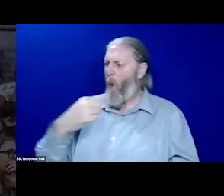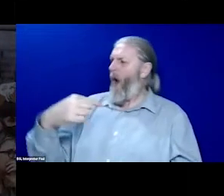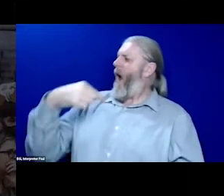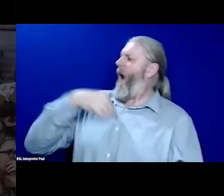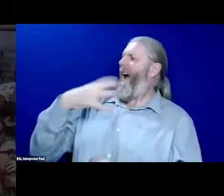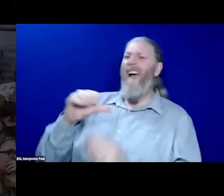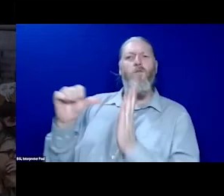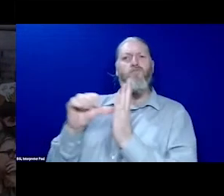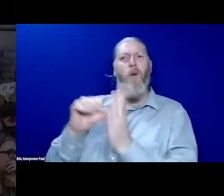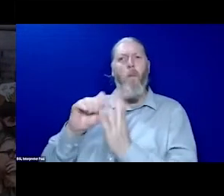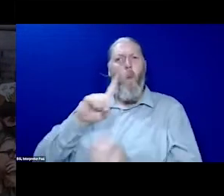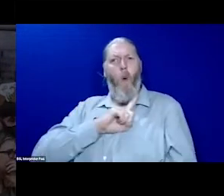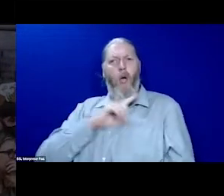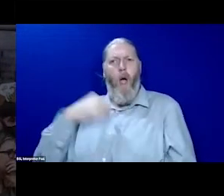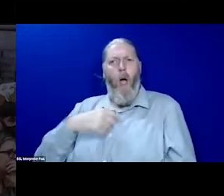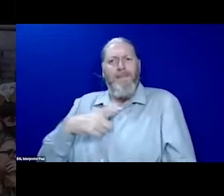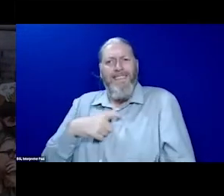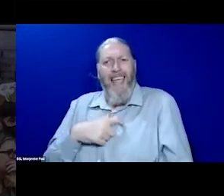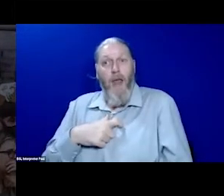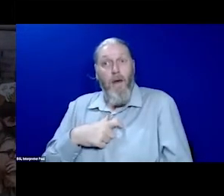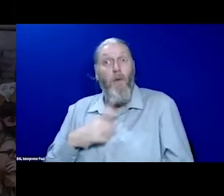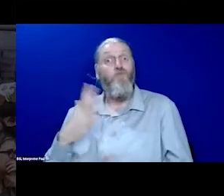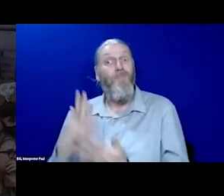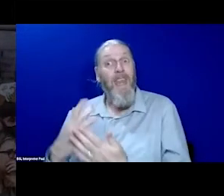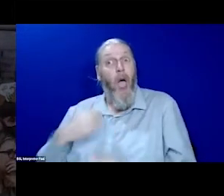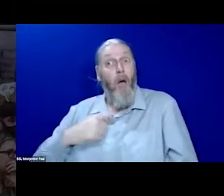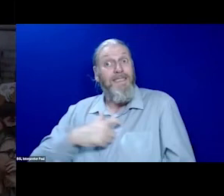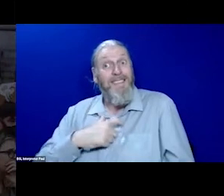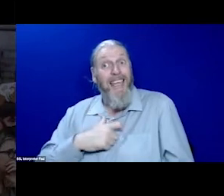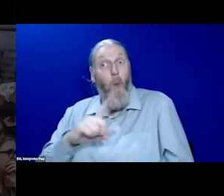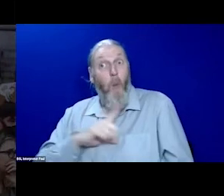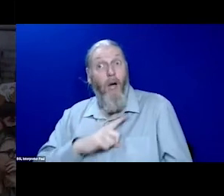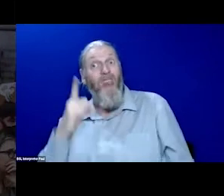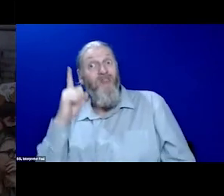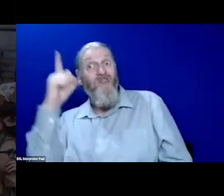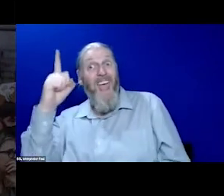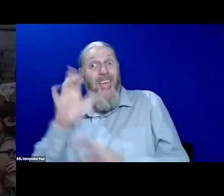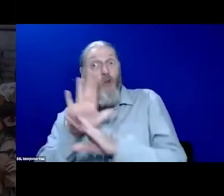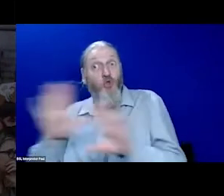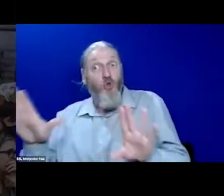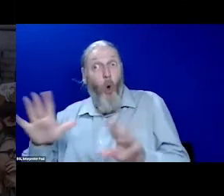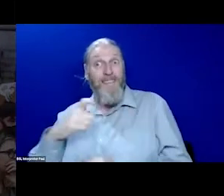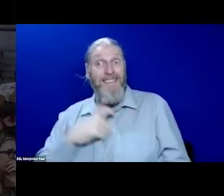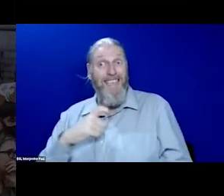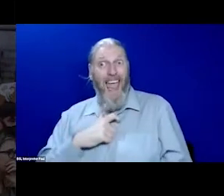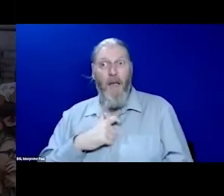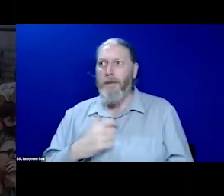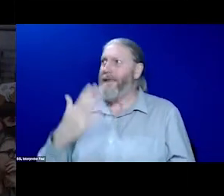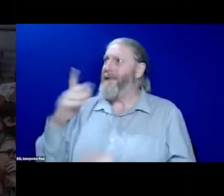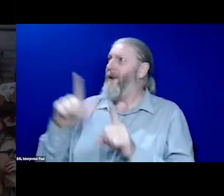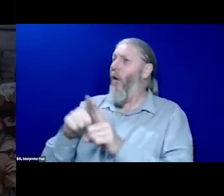scared because they are not scared. They should be. I'm living in the twilight zone. Help me.